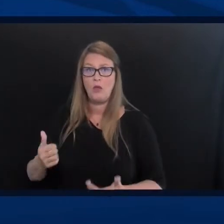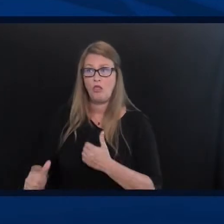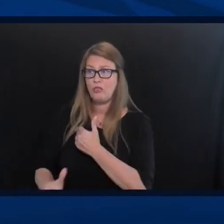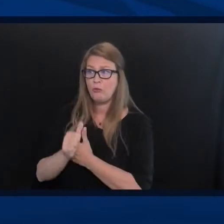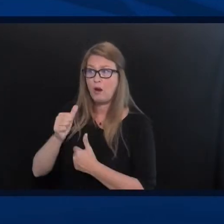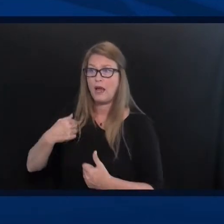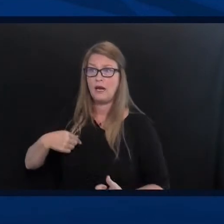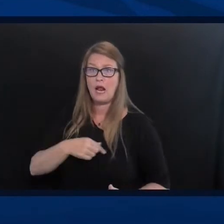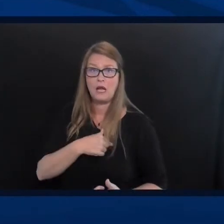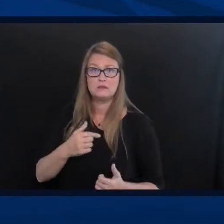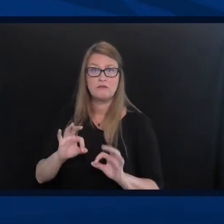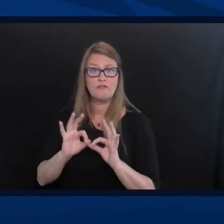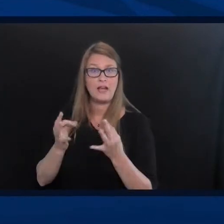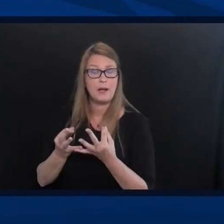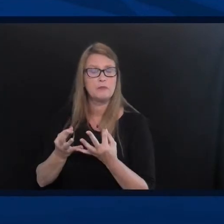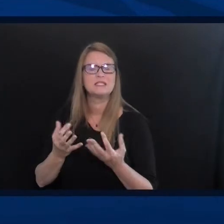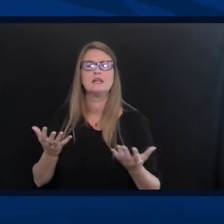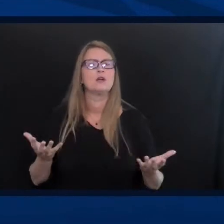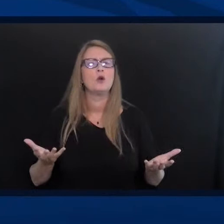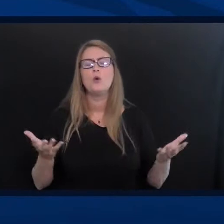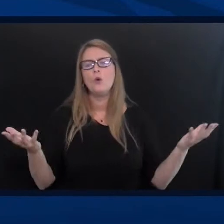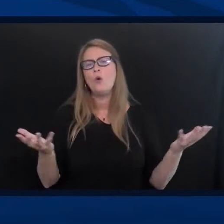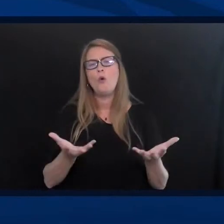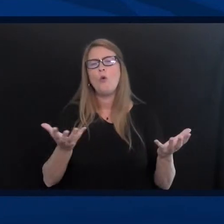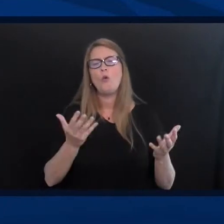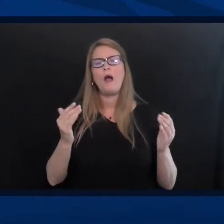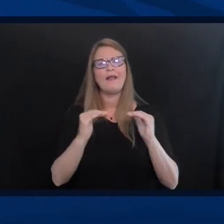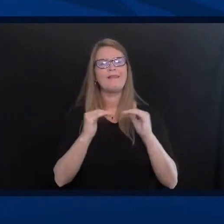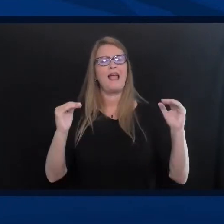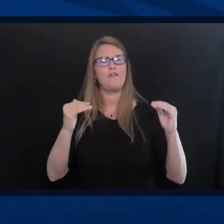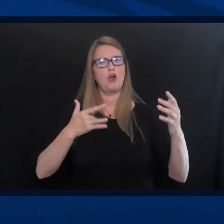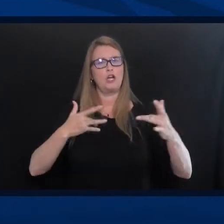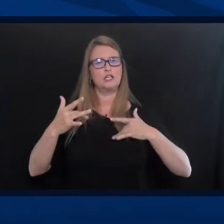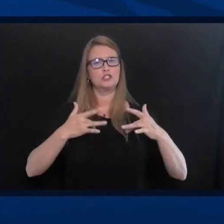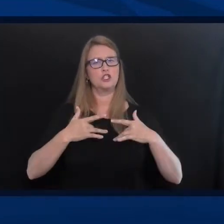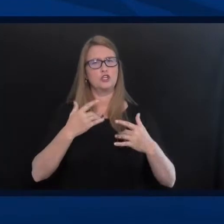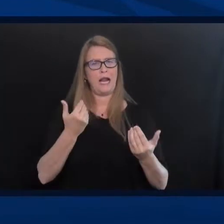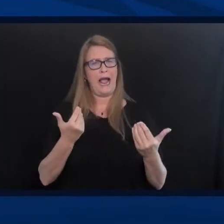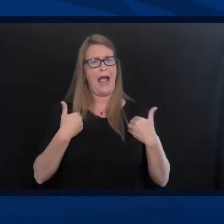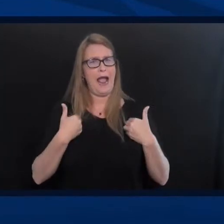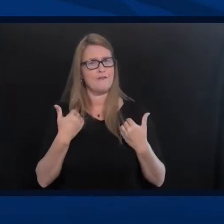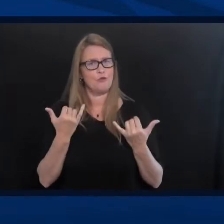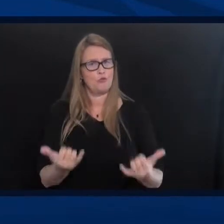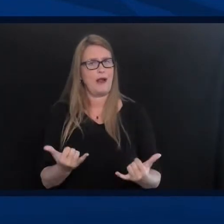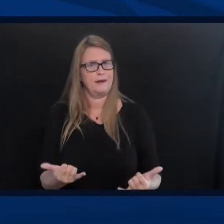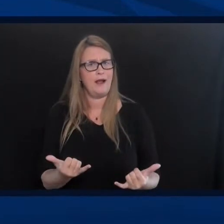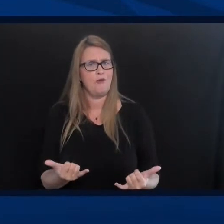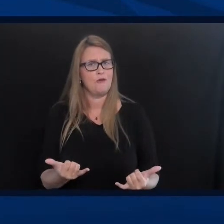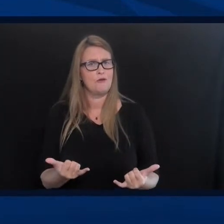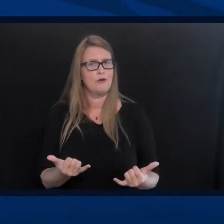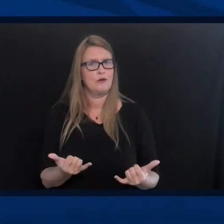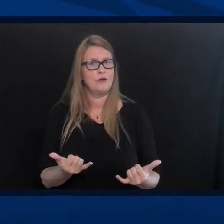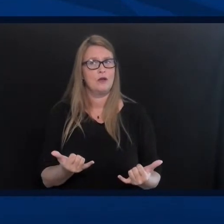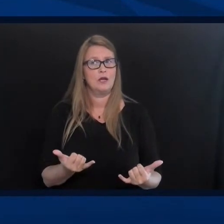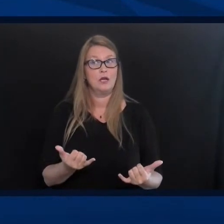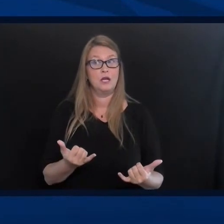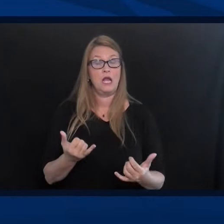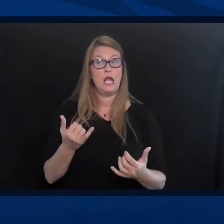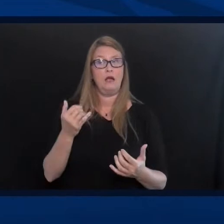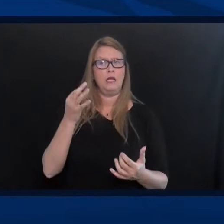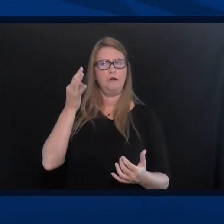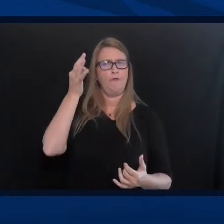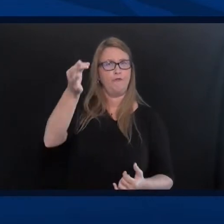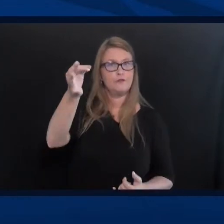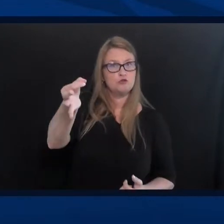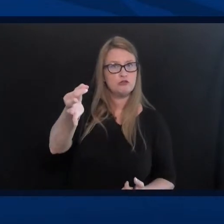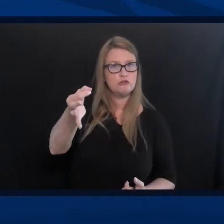our families. So what level of concern should we be at today? And what level of concern should we be at as we move forward?